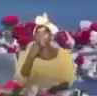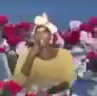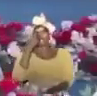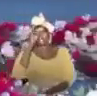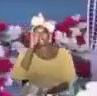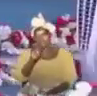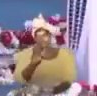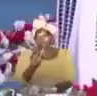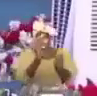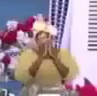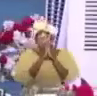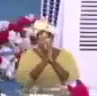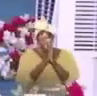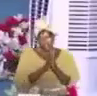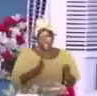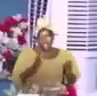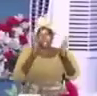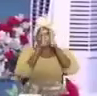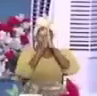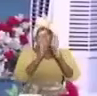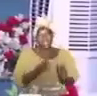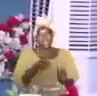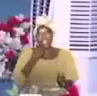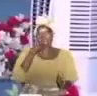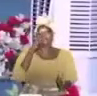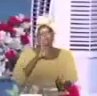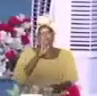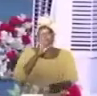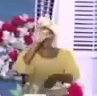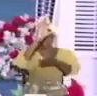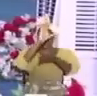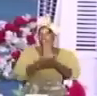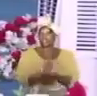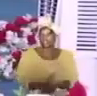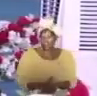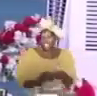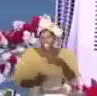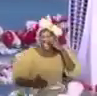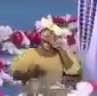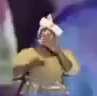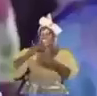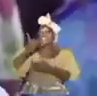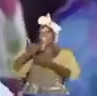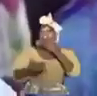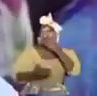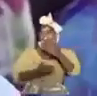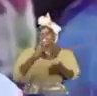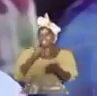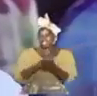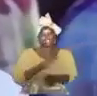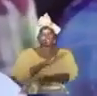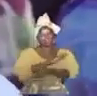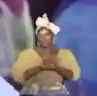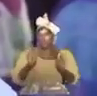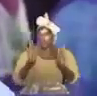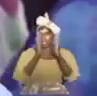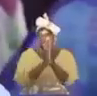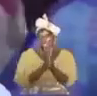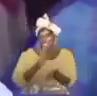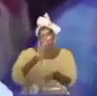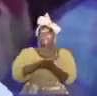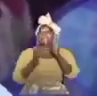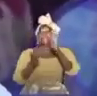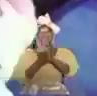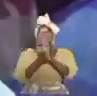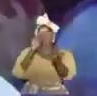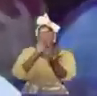revive prayer as a culture with understanding. A generation that does not pray will be a weak generation that will